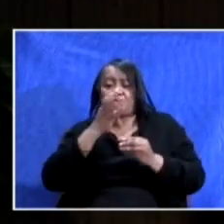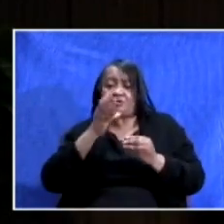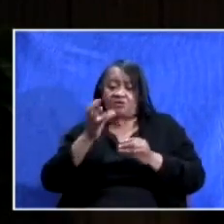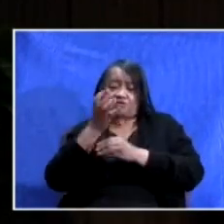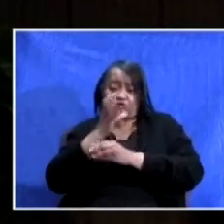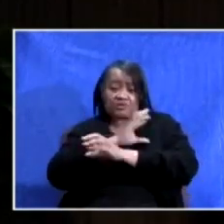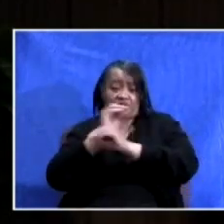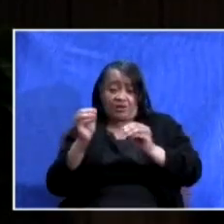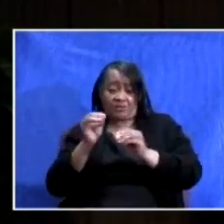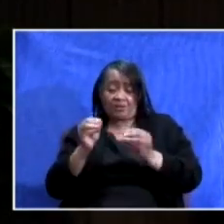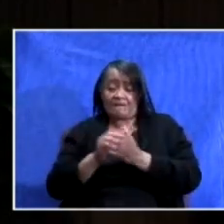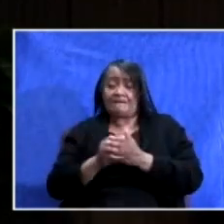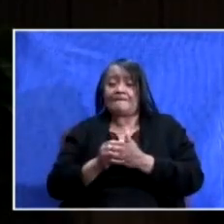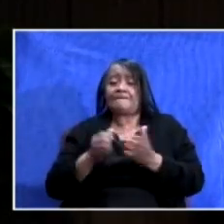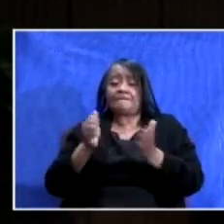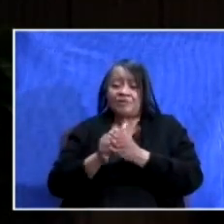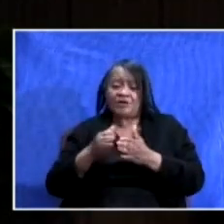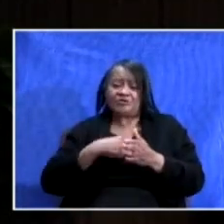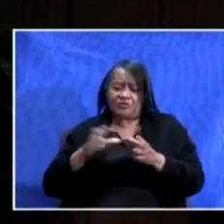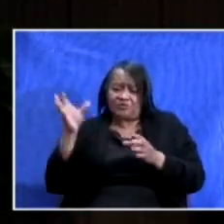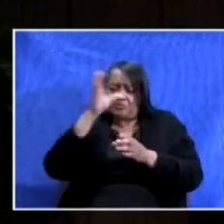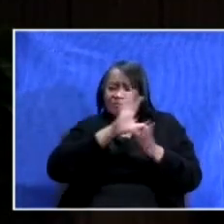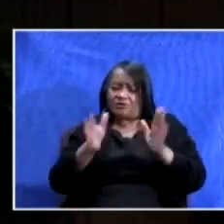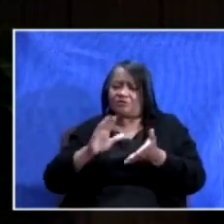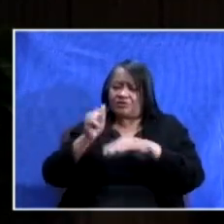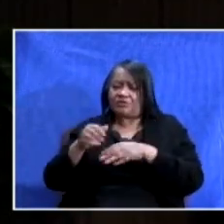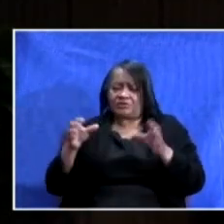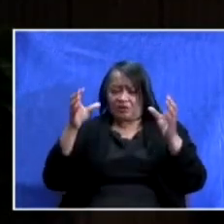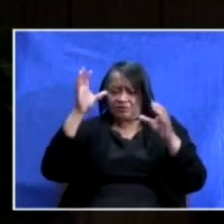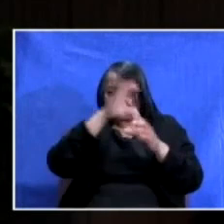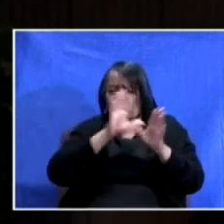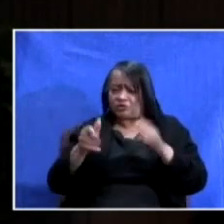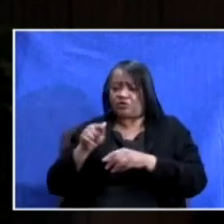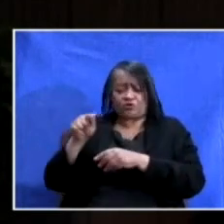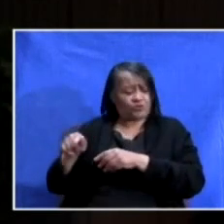drink. I was a stranger. I was an immigrant.